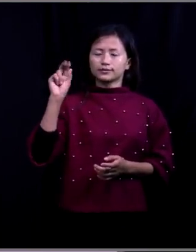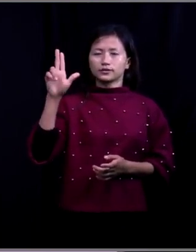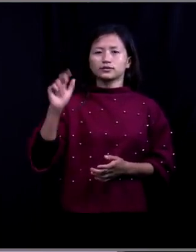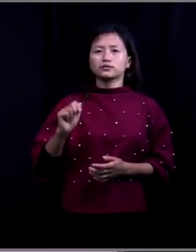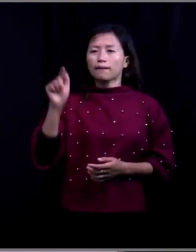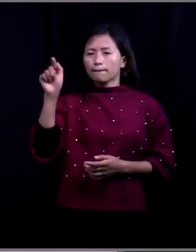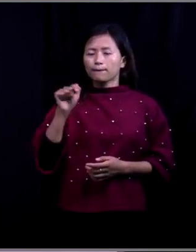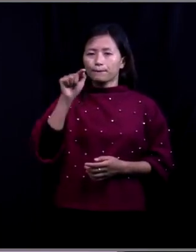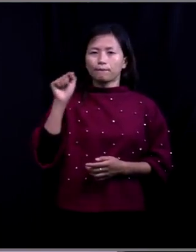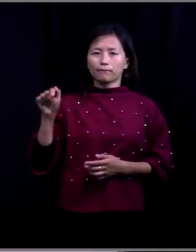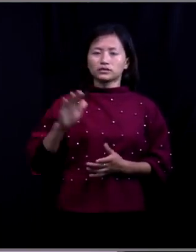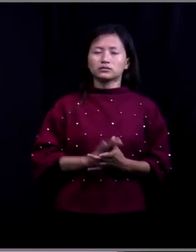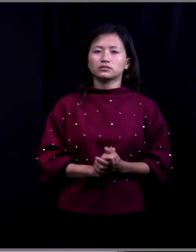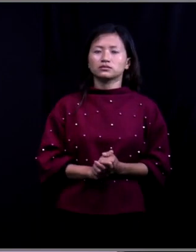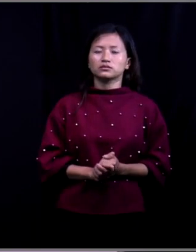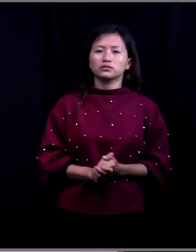88.88%.